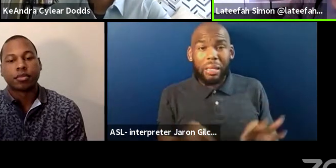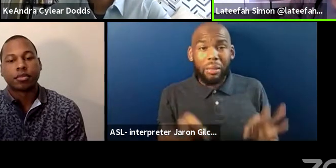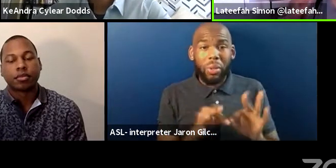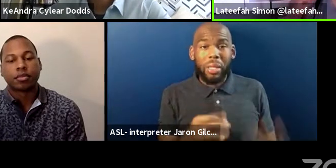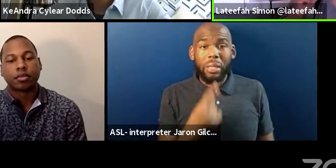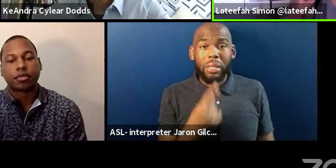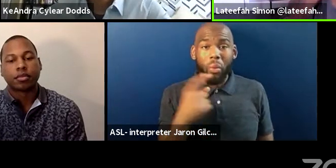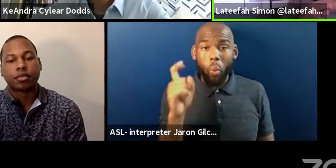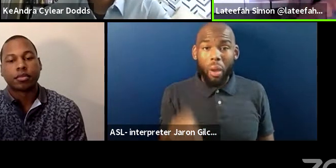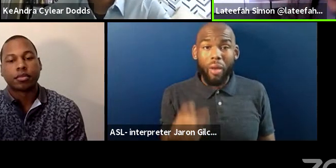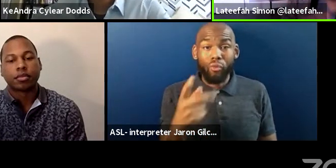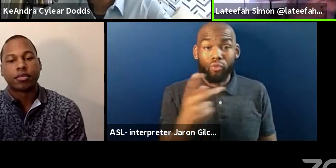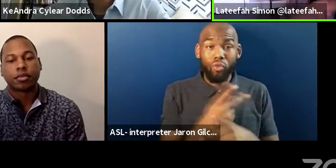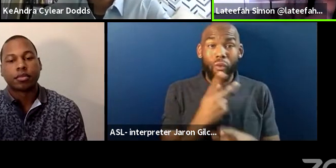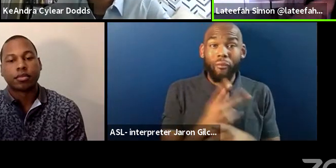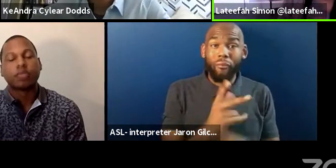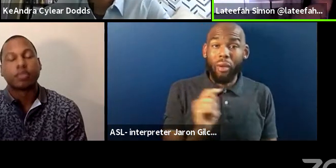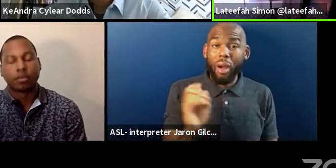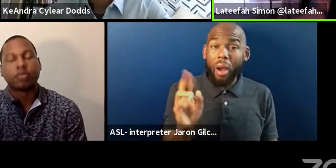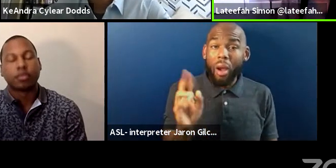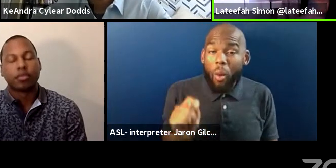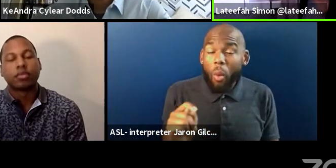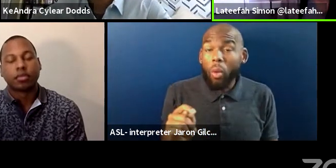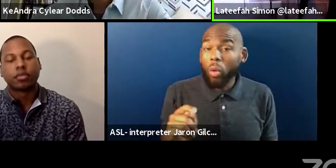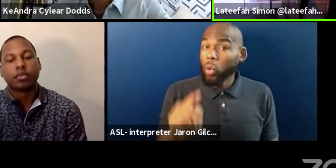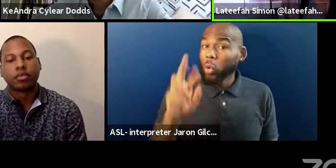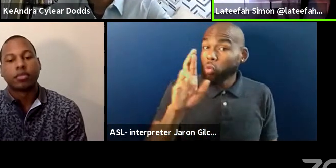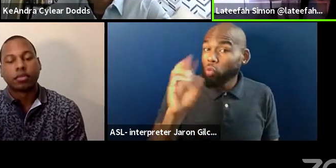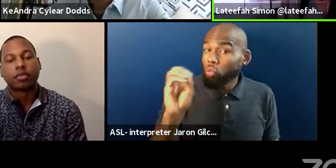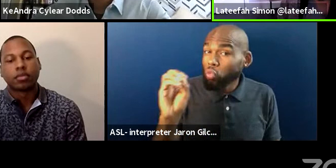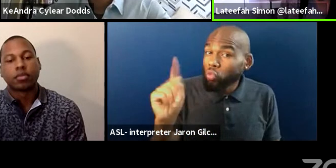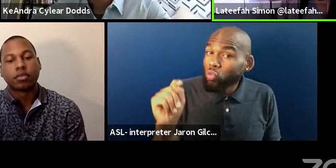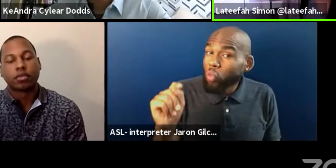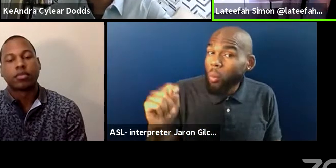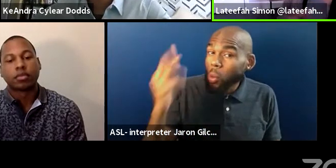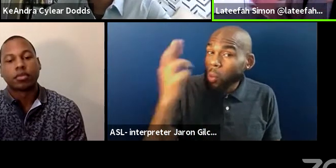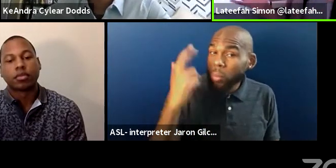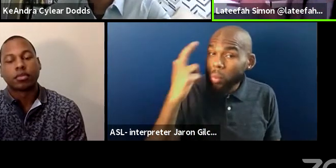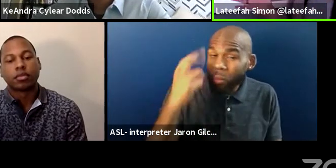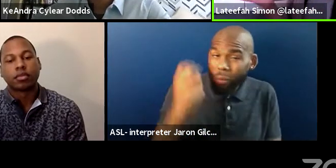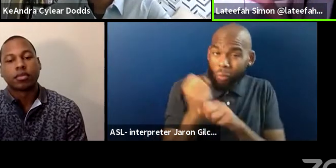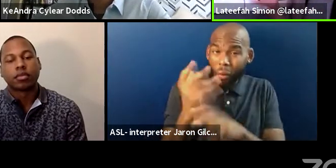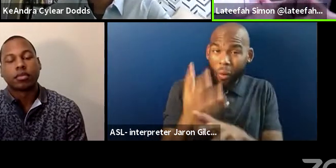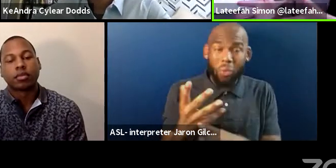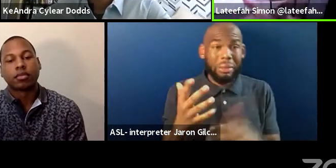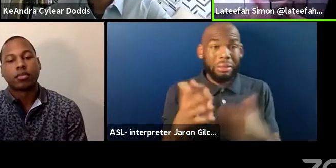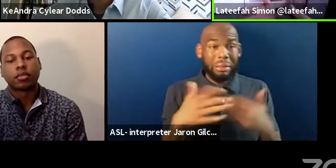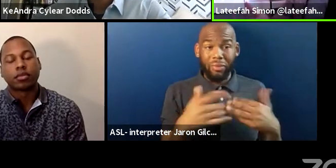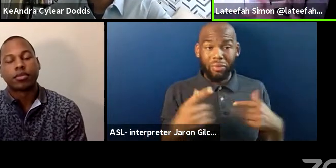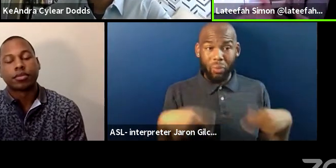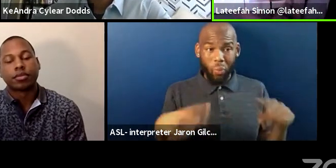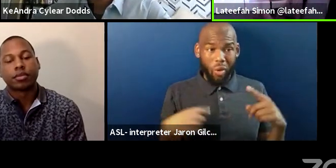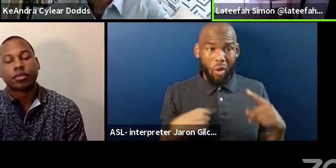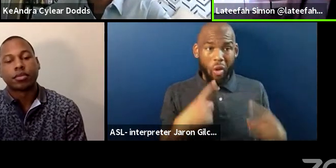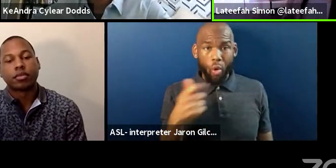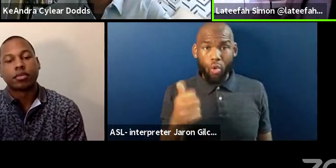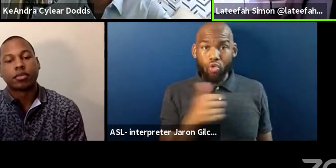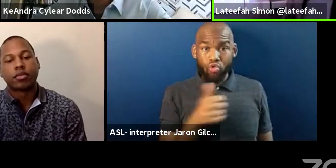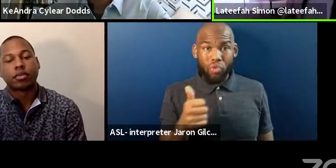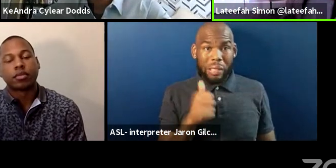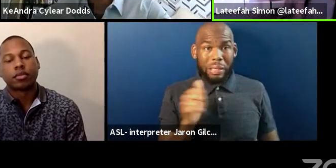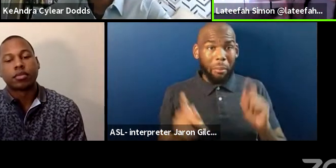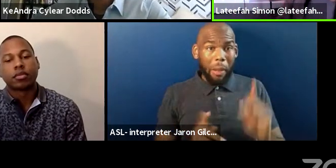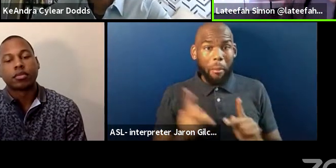to figure out root causes, even as transit folks, right, to these issues. For what these young women are saying